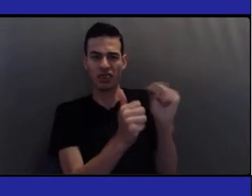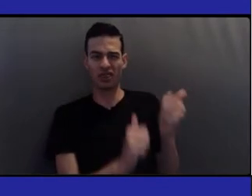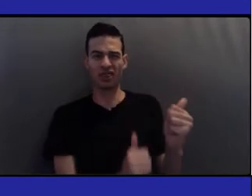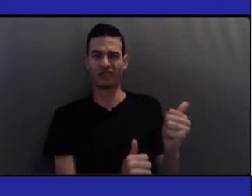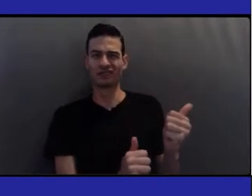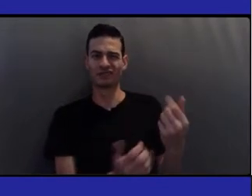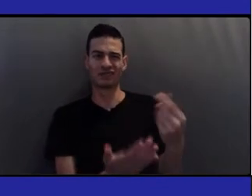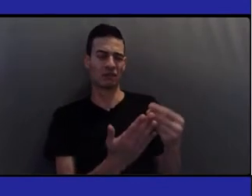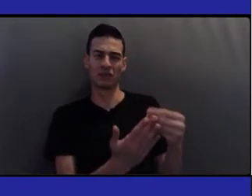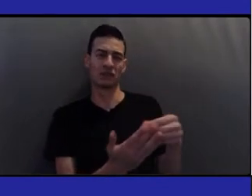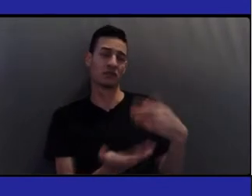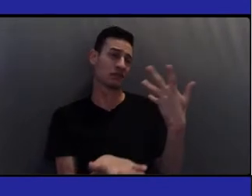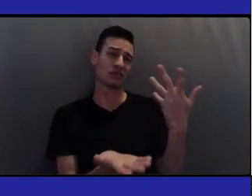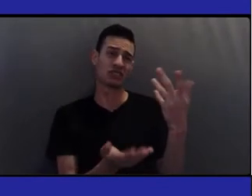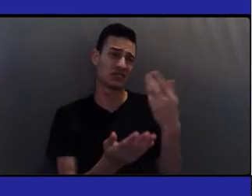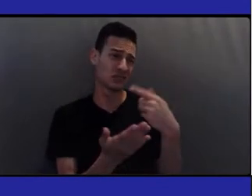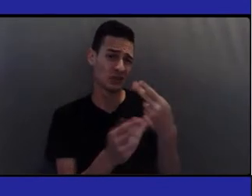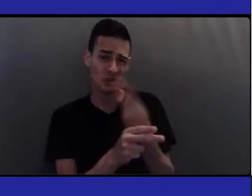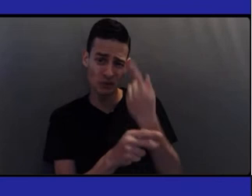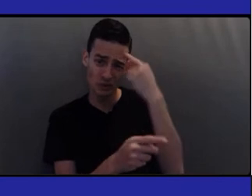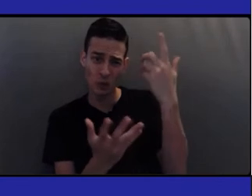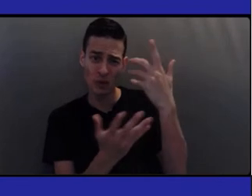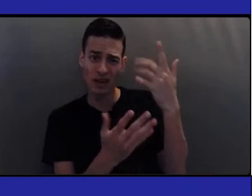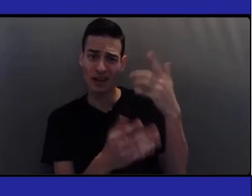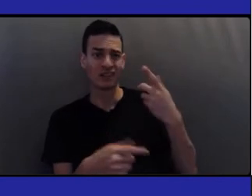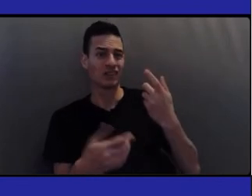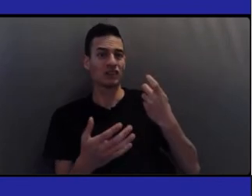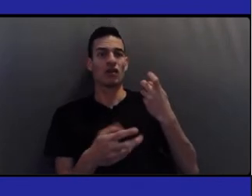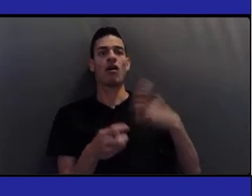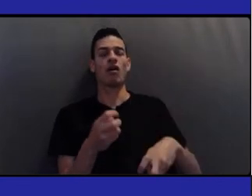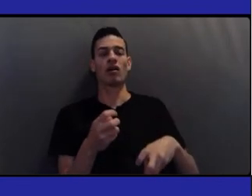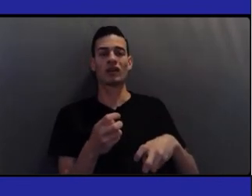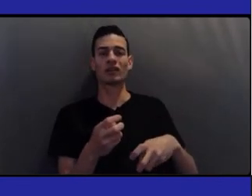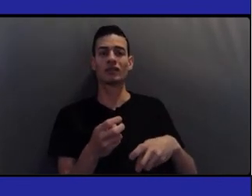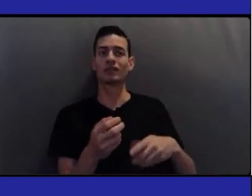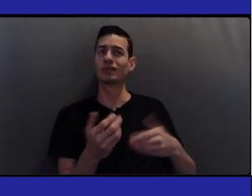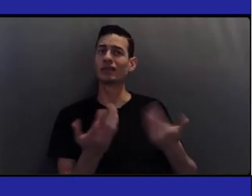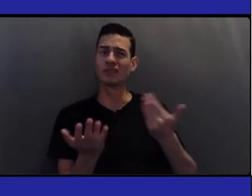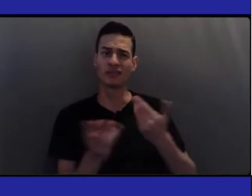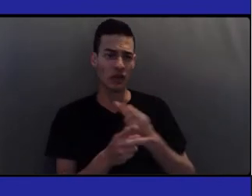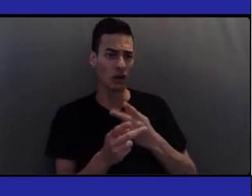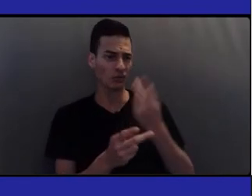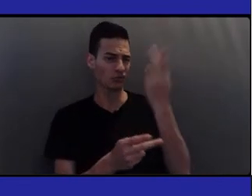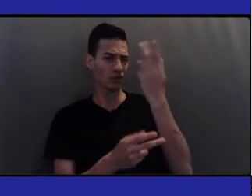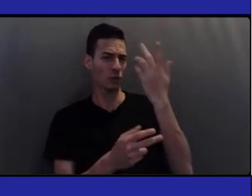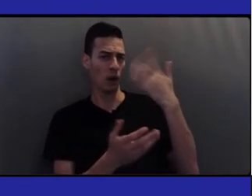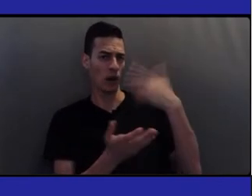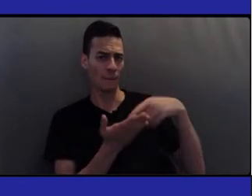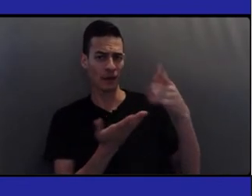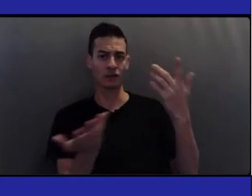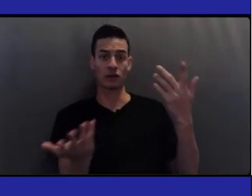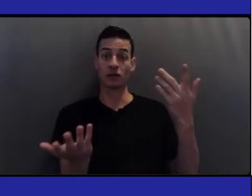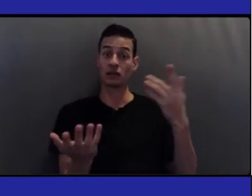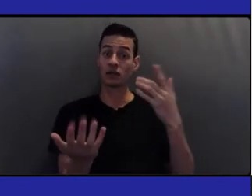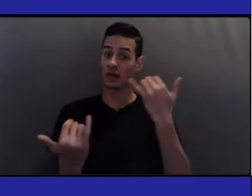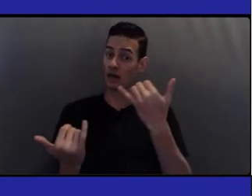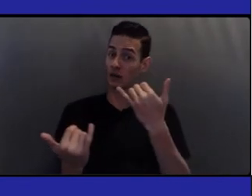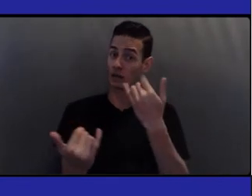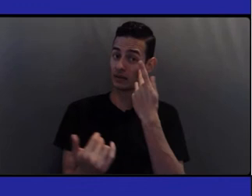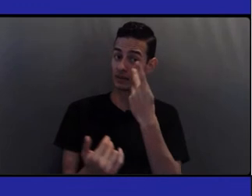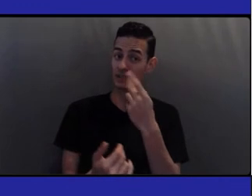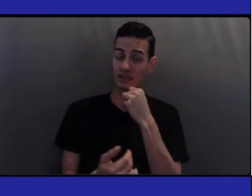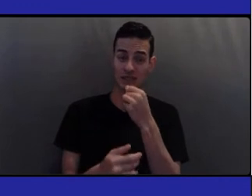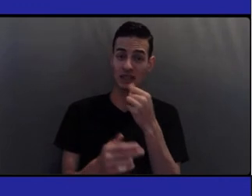it was hard to justify paying for them. This site, you notice it's not run by NYCHA. It's right. Run by